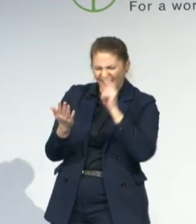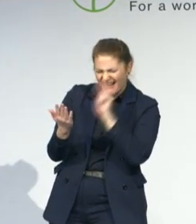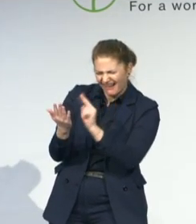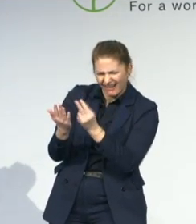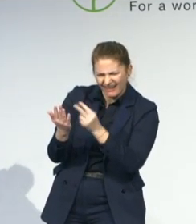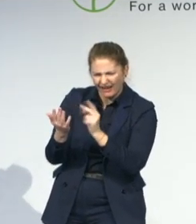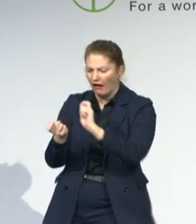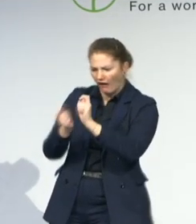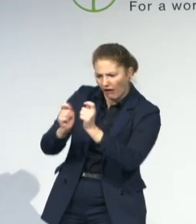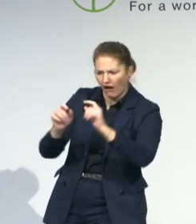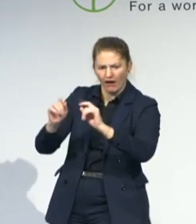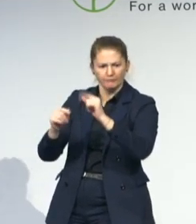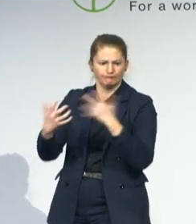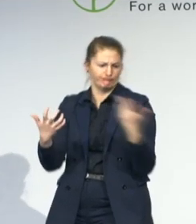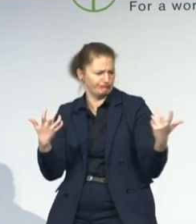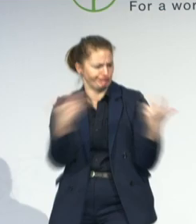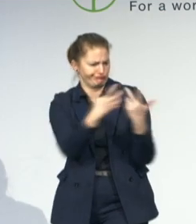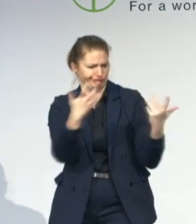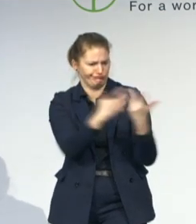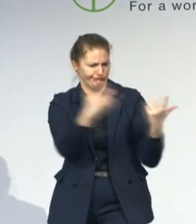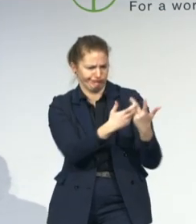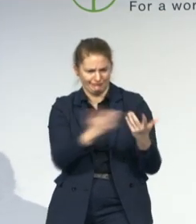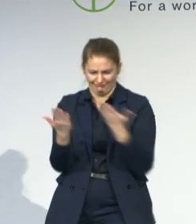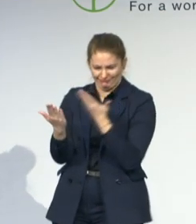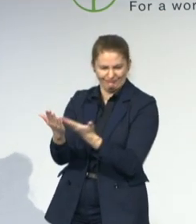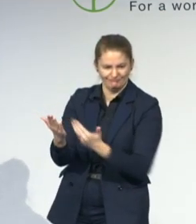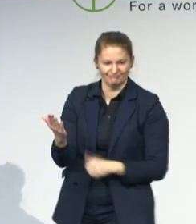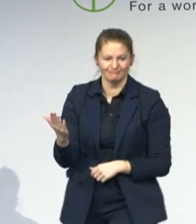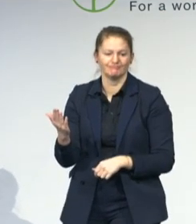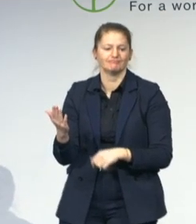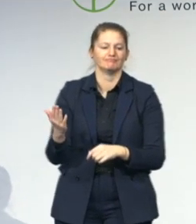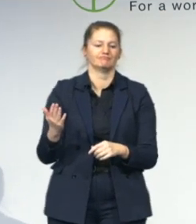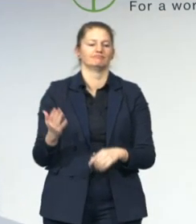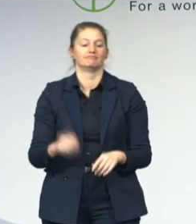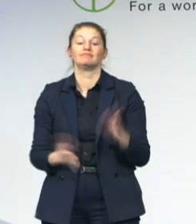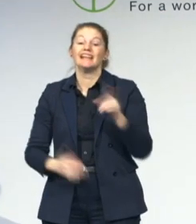It is used by more than 16 million people every month.